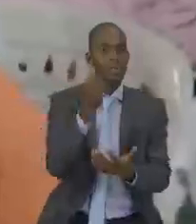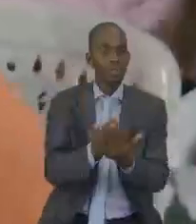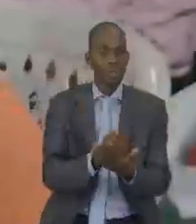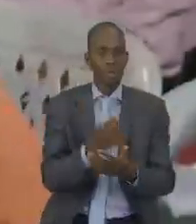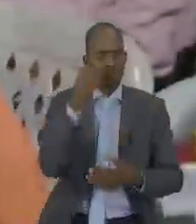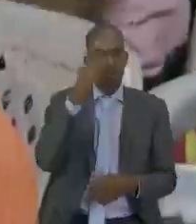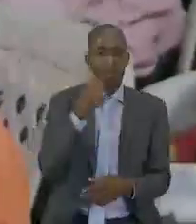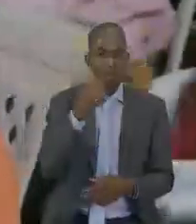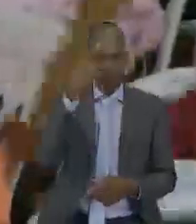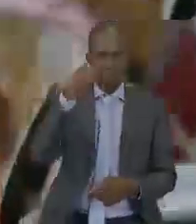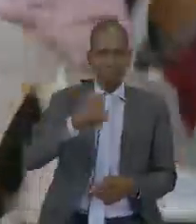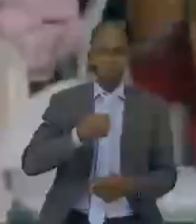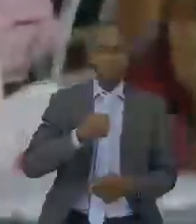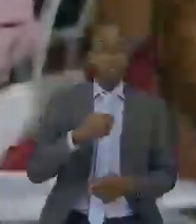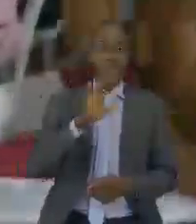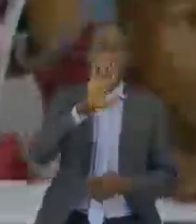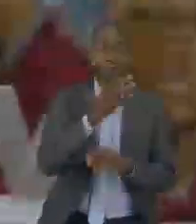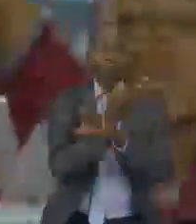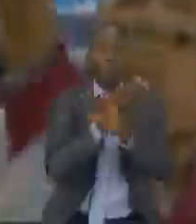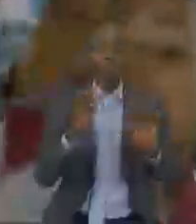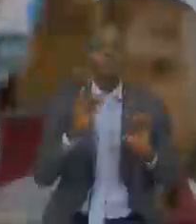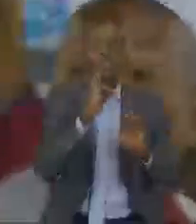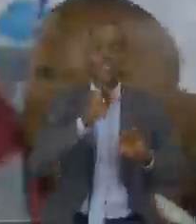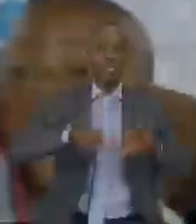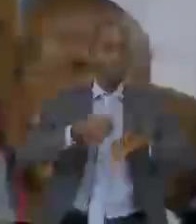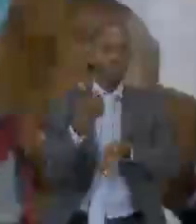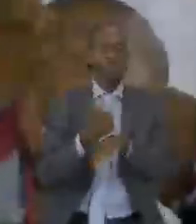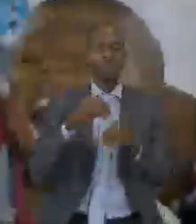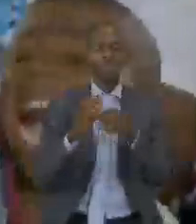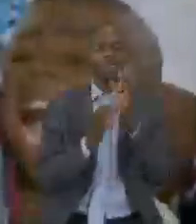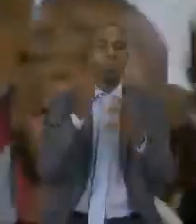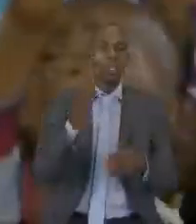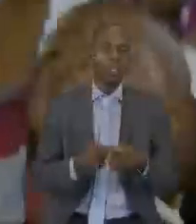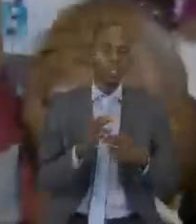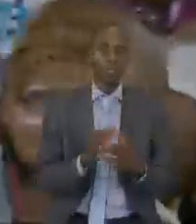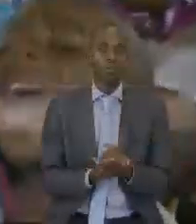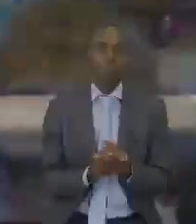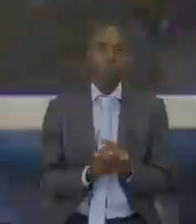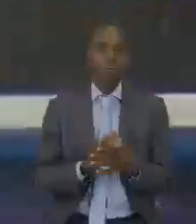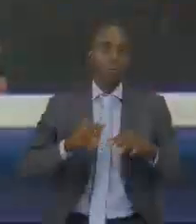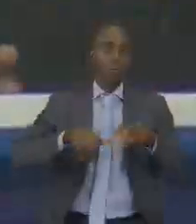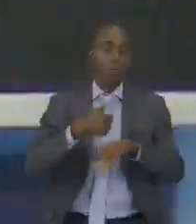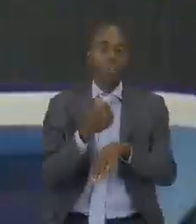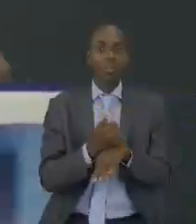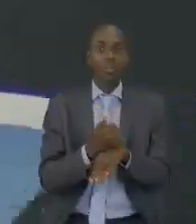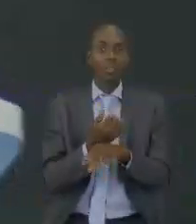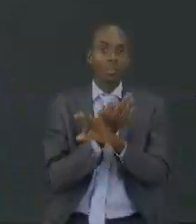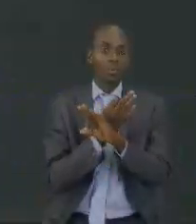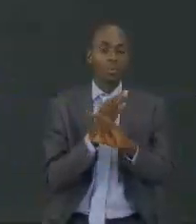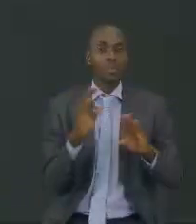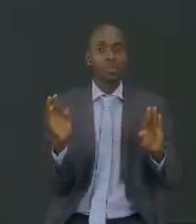there? Your freedom is settled in Jesus' name. Settled